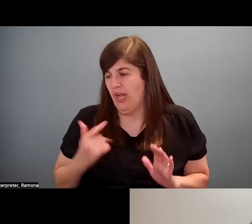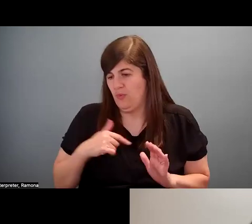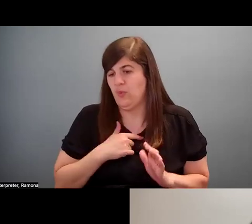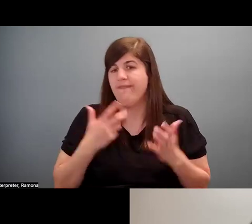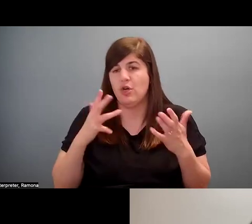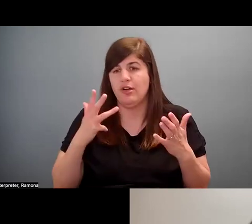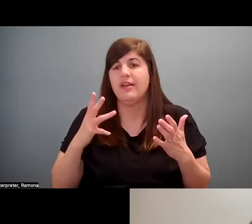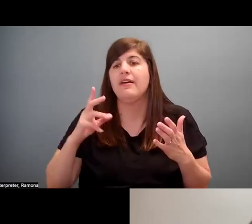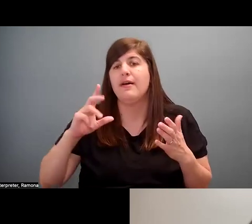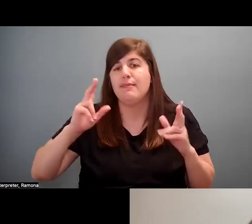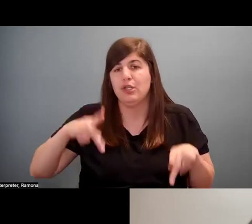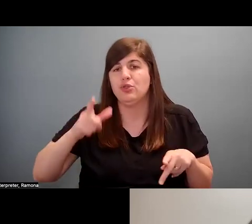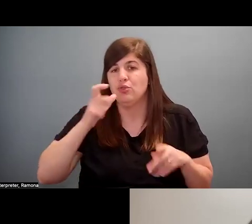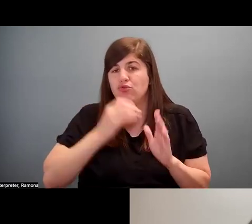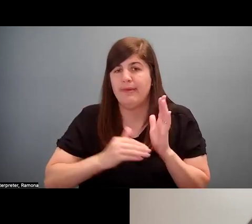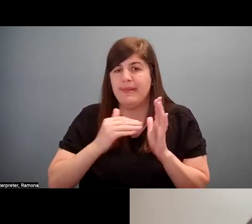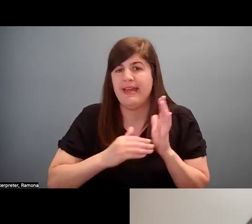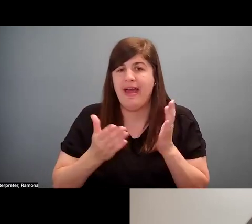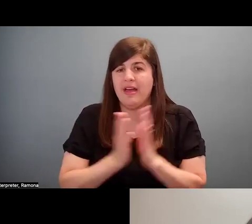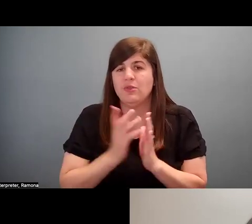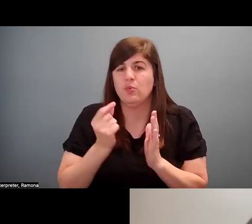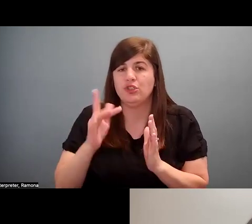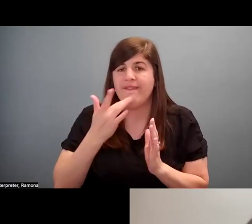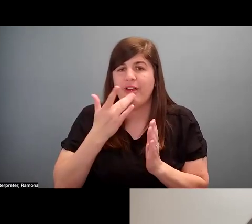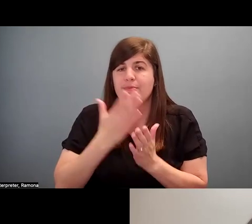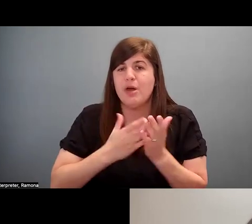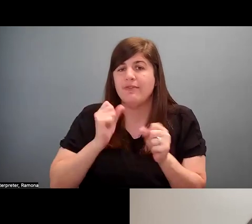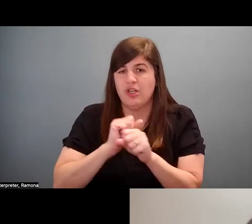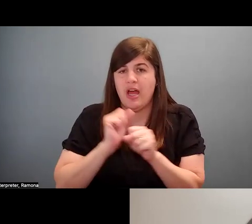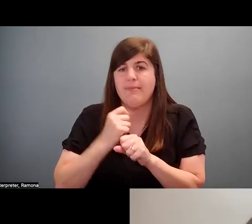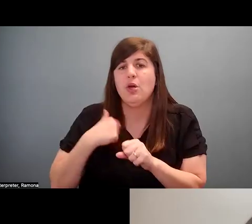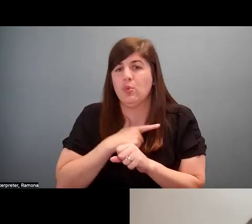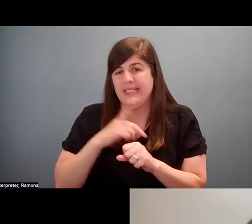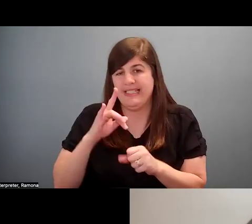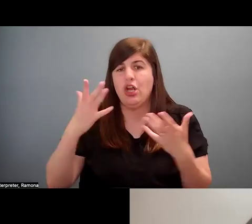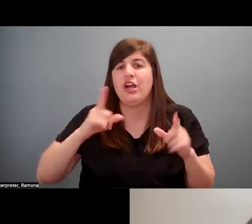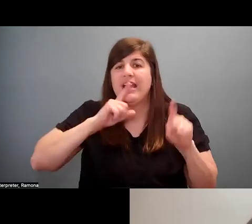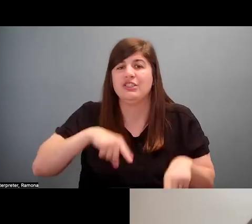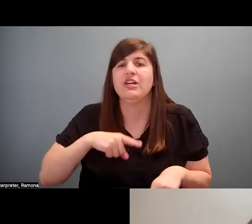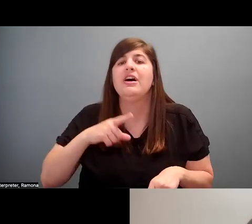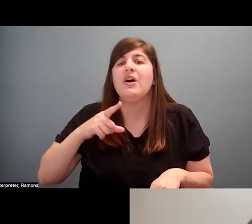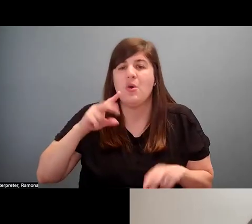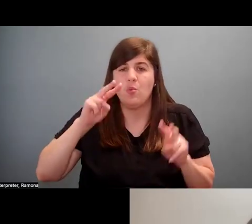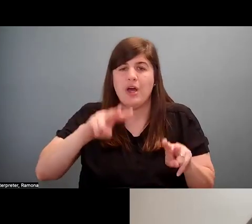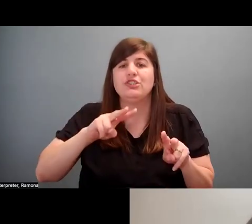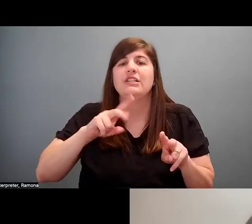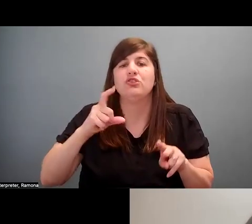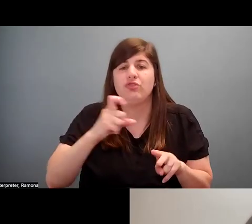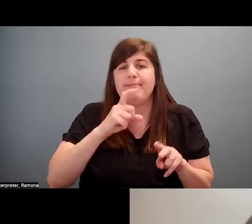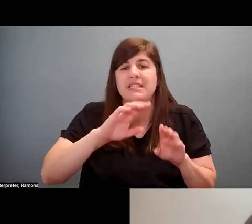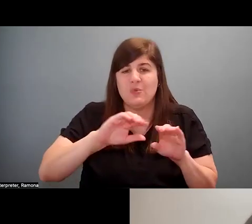for the person who's repeatedly asking, what's your favorite part of the job? We've already answered that question. It was watching shrimp swim, which is